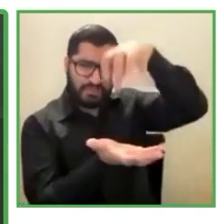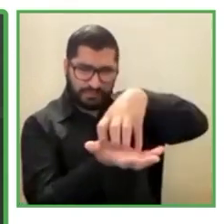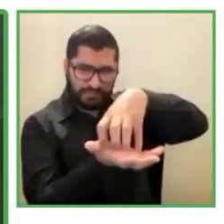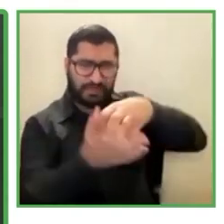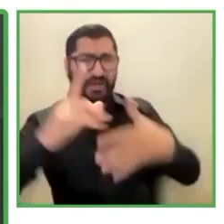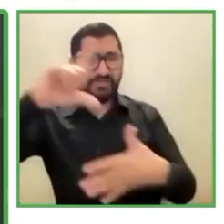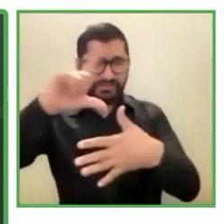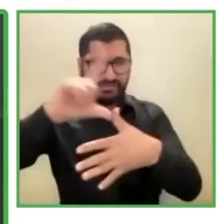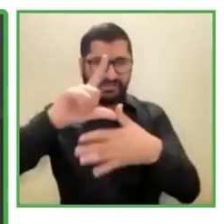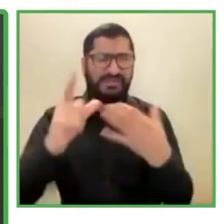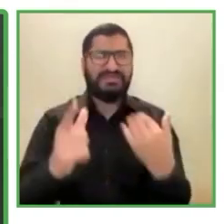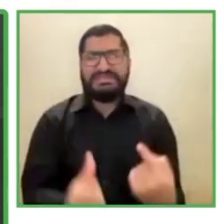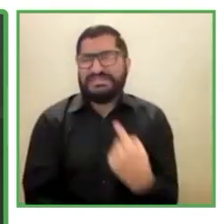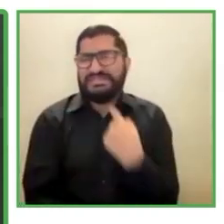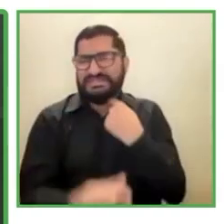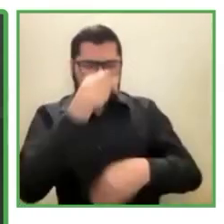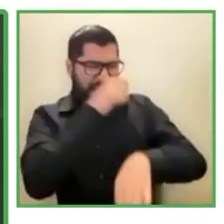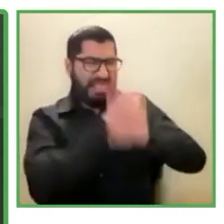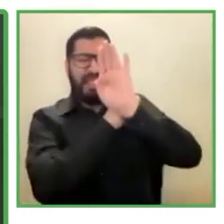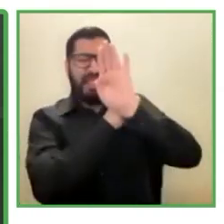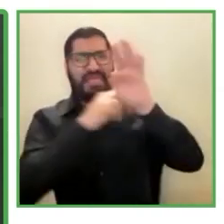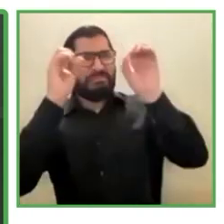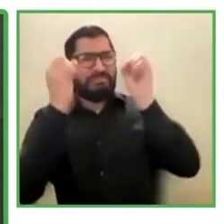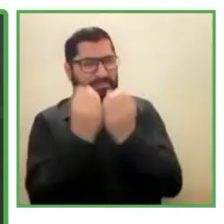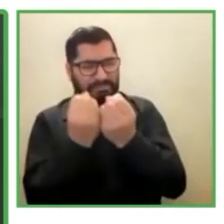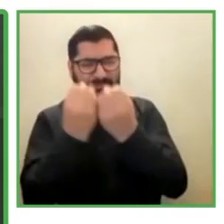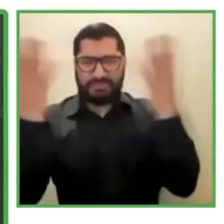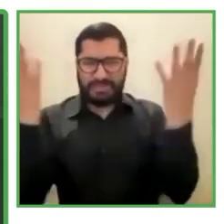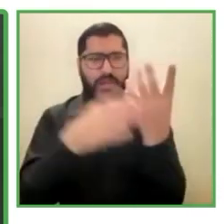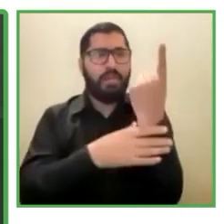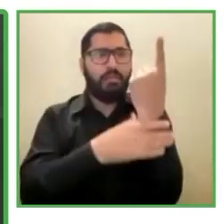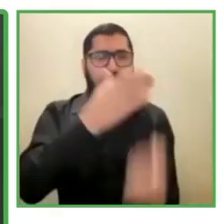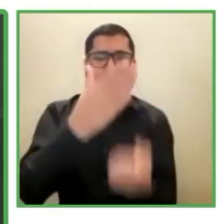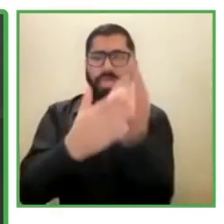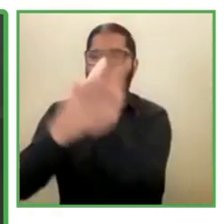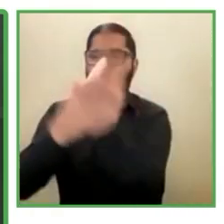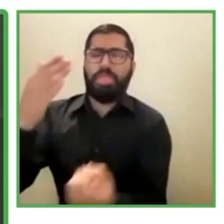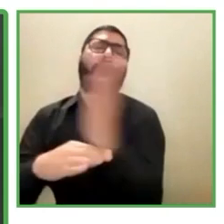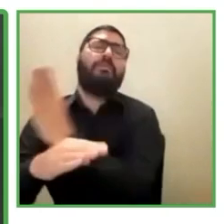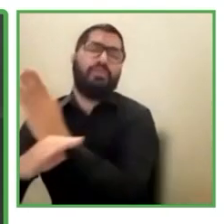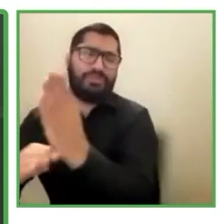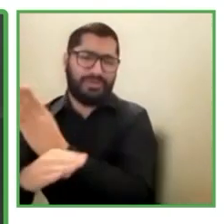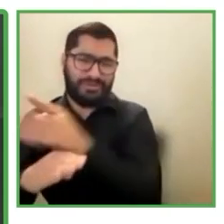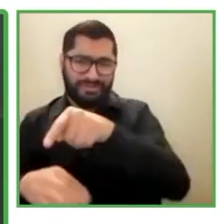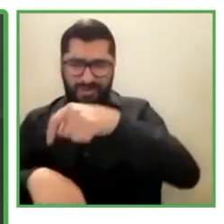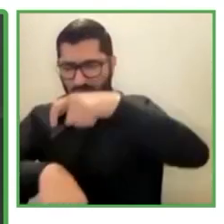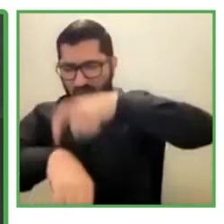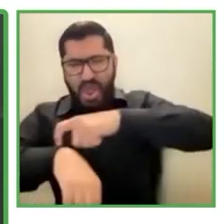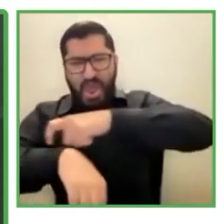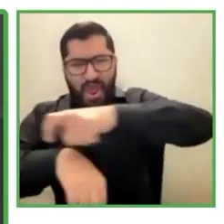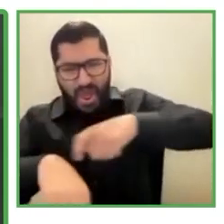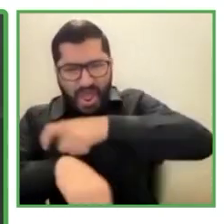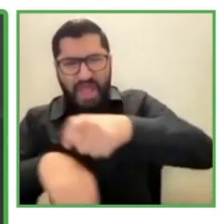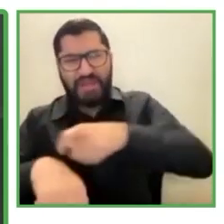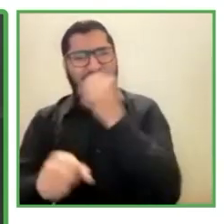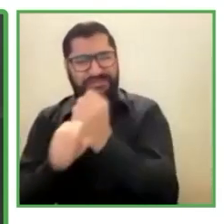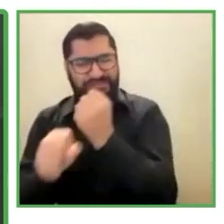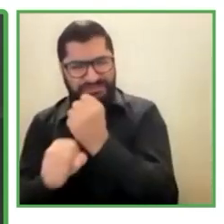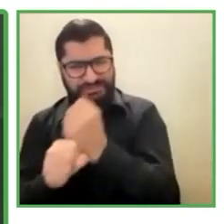important consequences in destroying jobs, companies, and the hours worked.